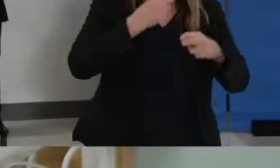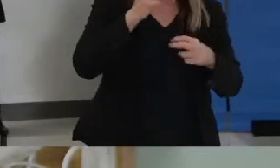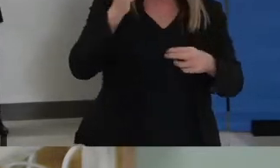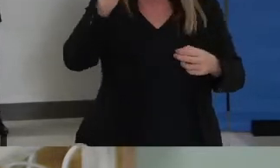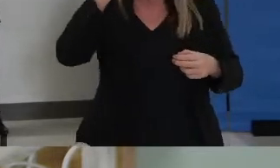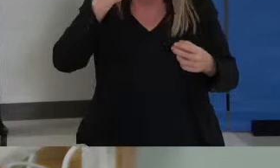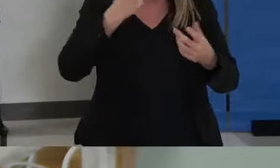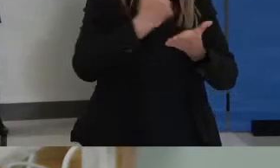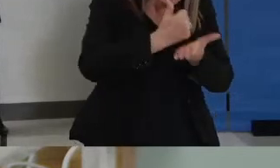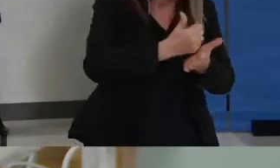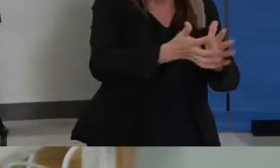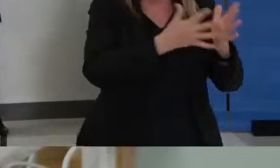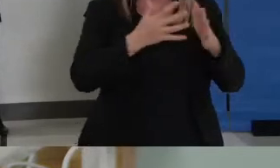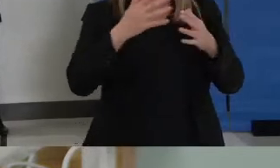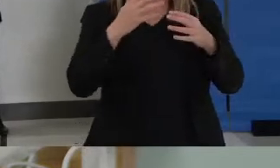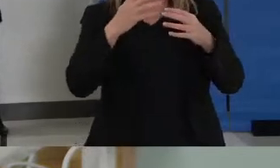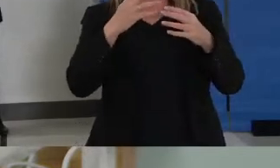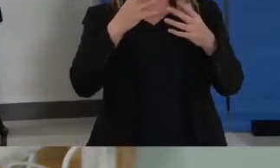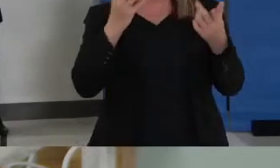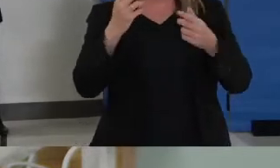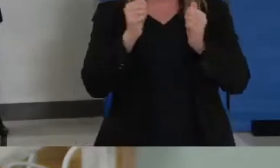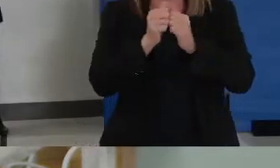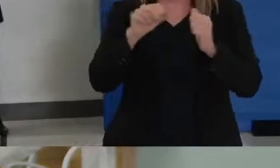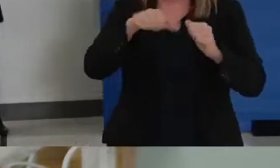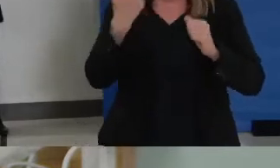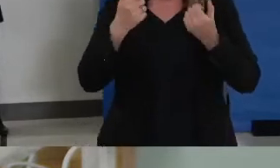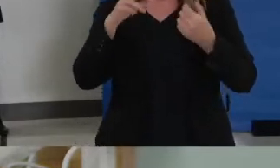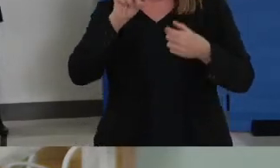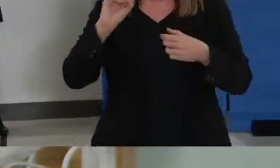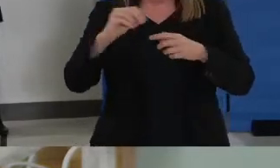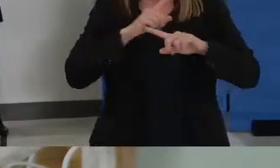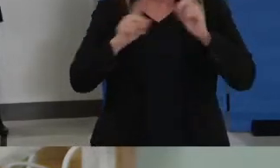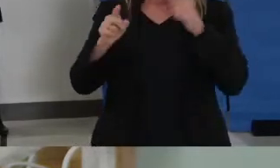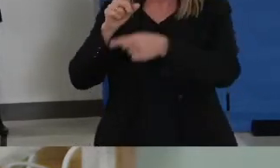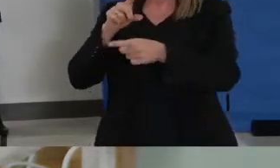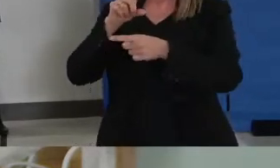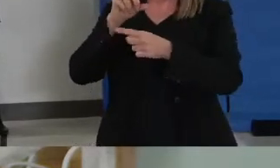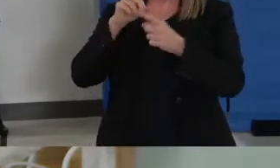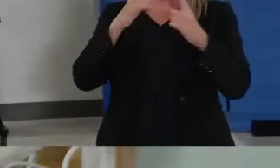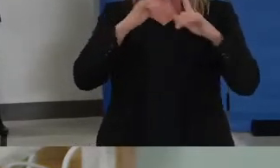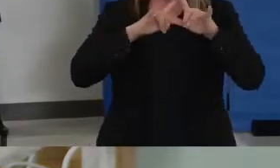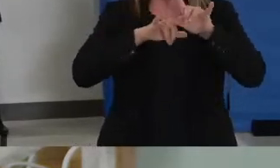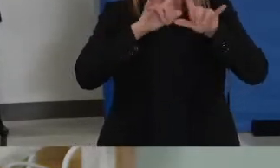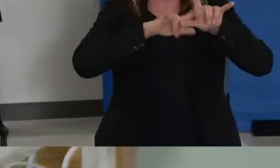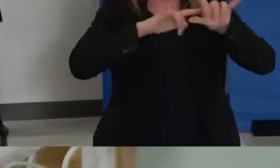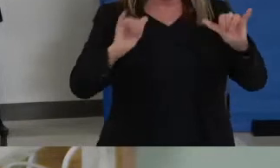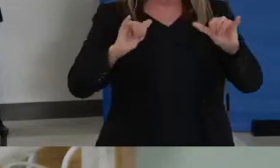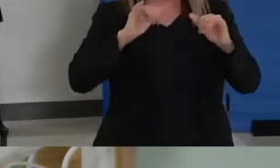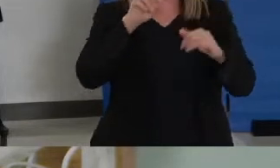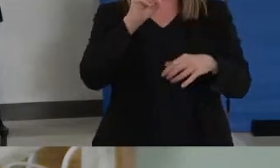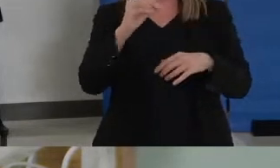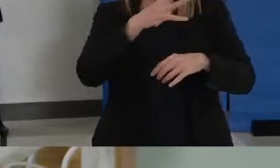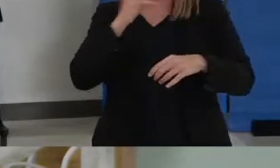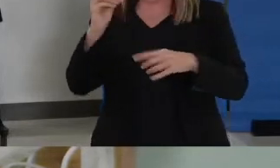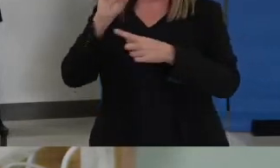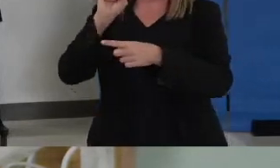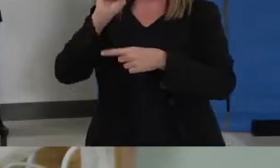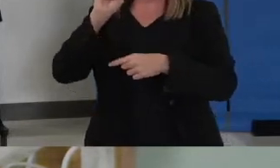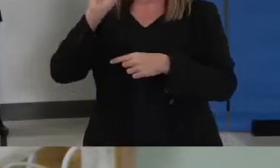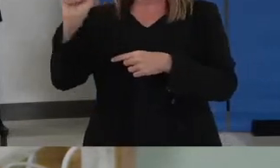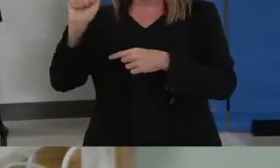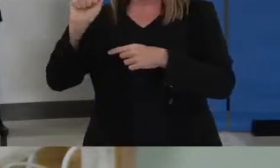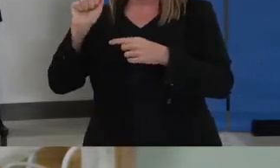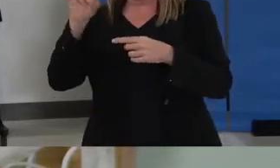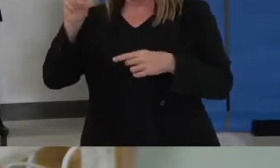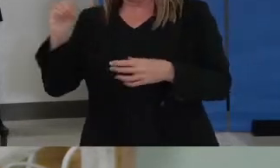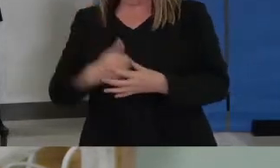with co-occurring disorders, but those with substance use disorders. And although we're here